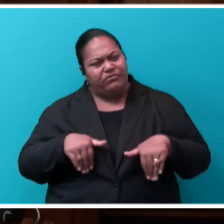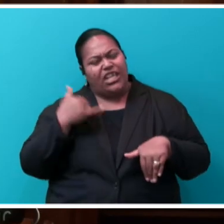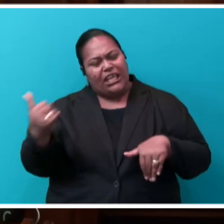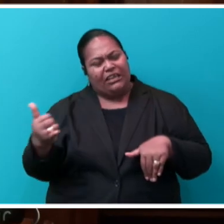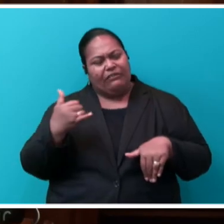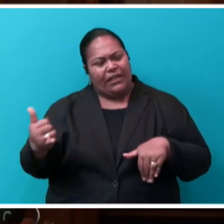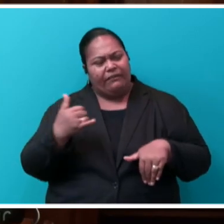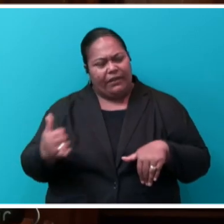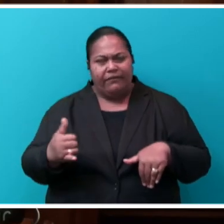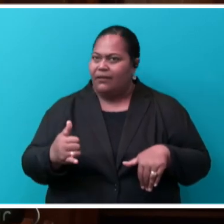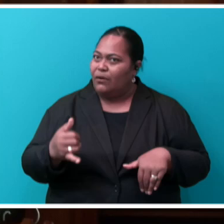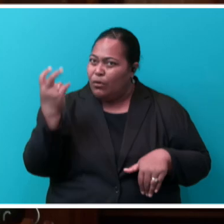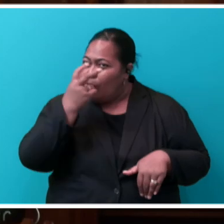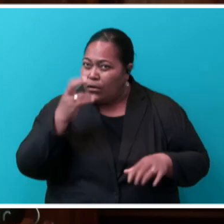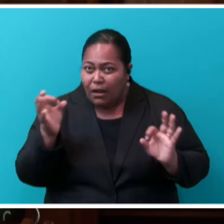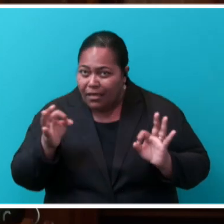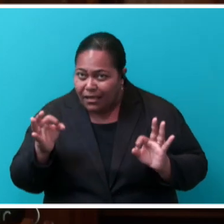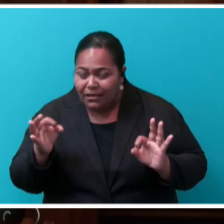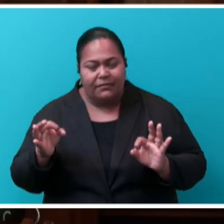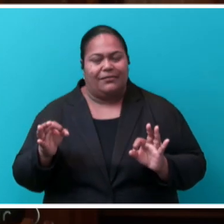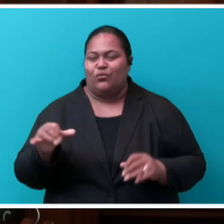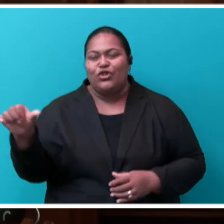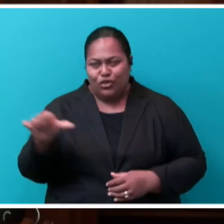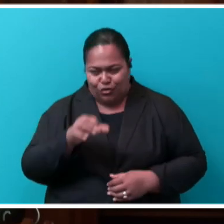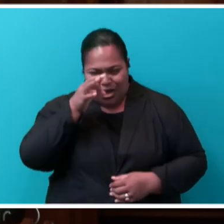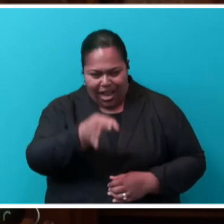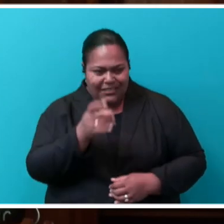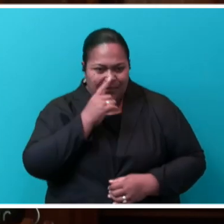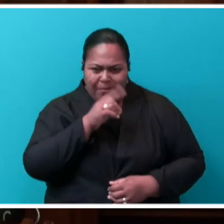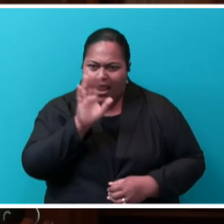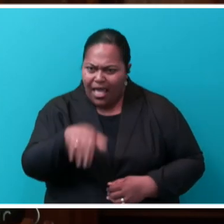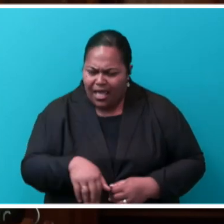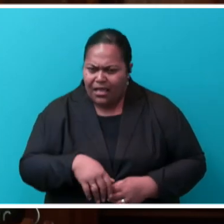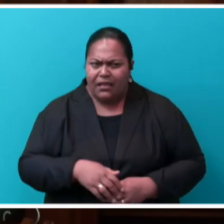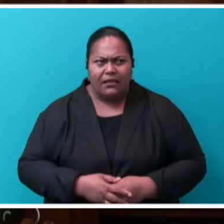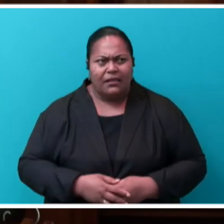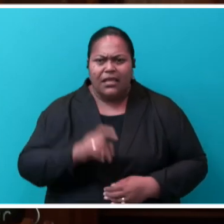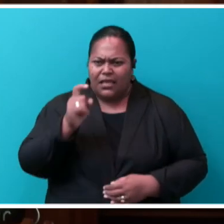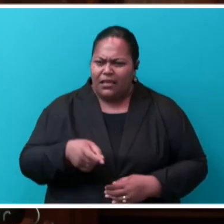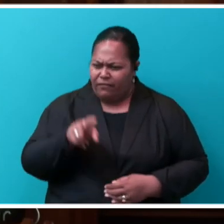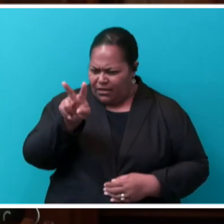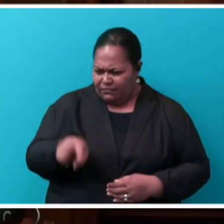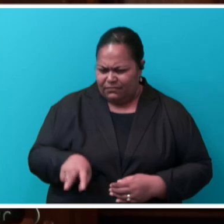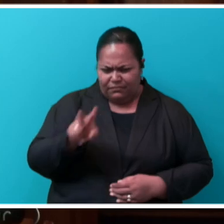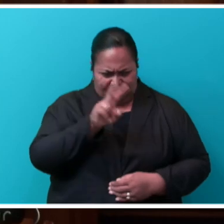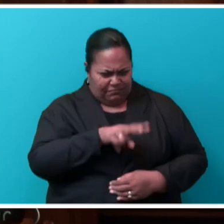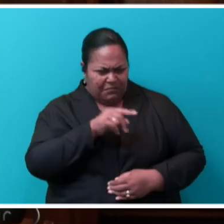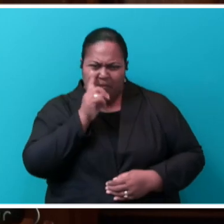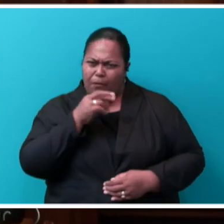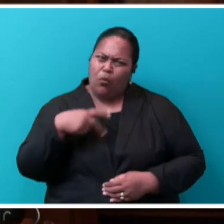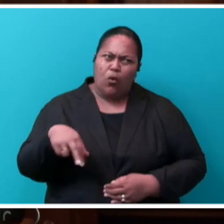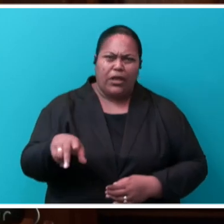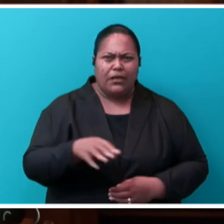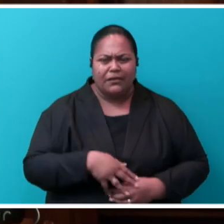police, actually asking people on the street if they look suspicious. Excuse me, sir. Excuse me,